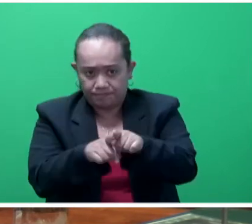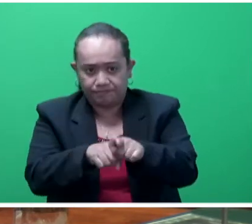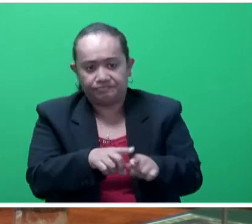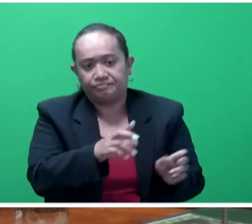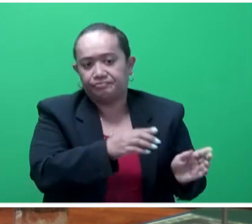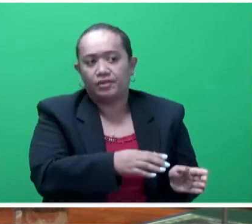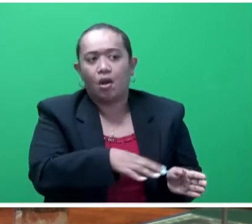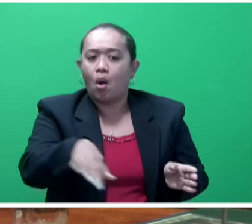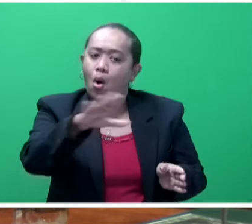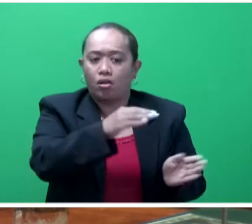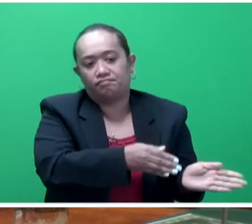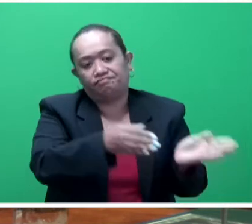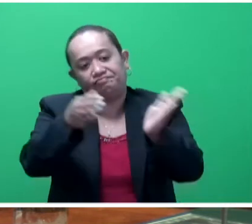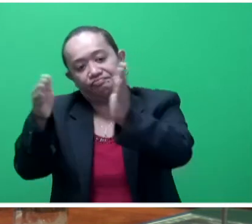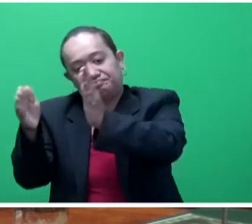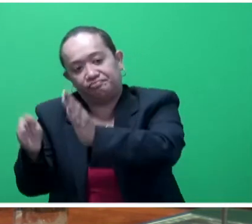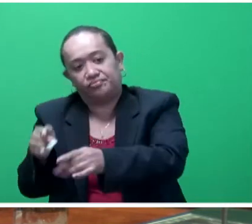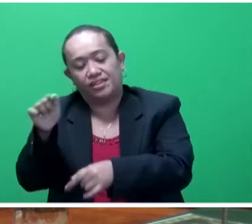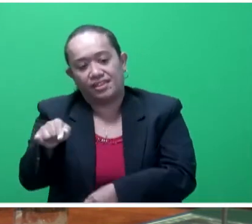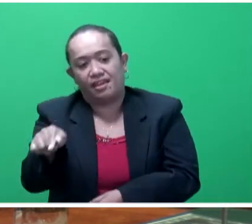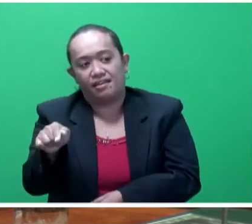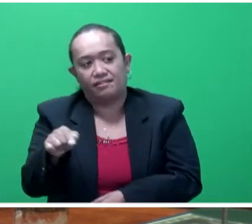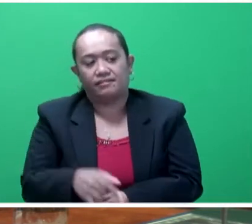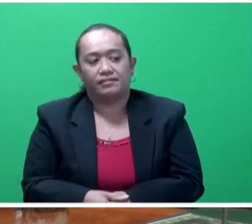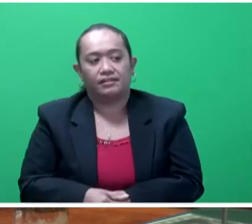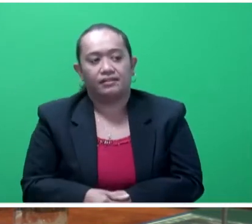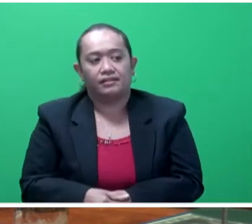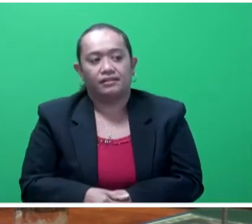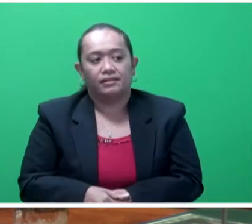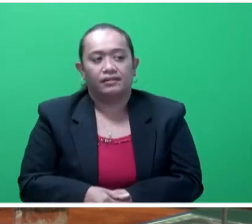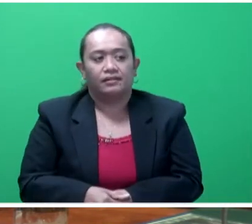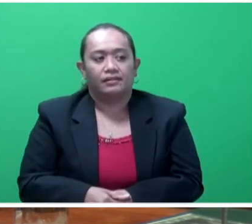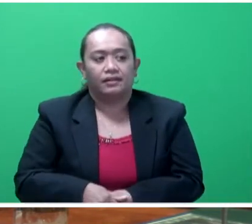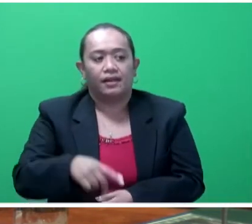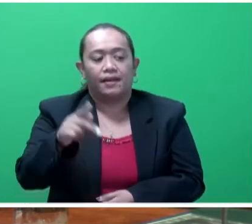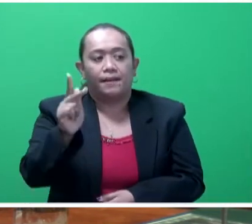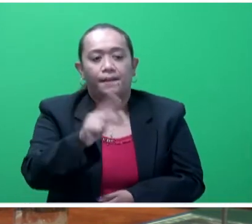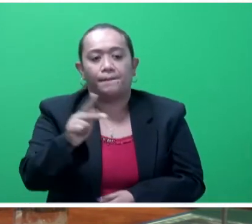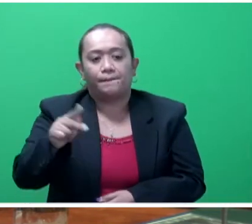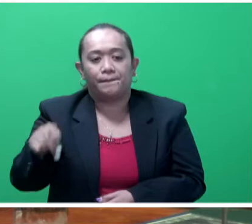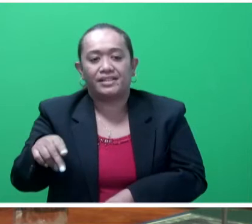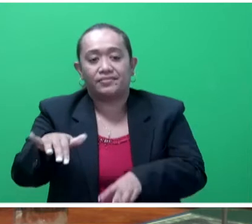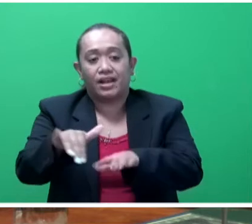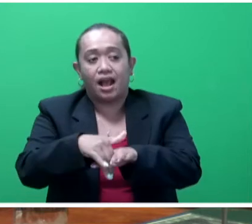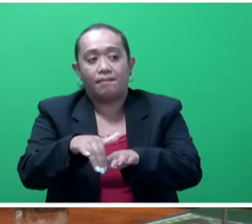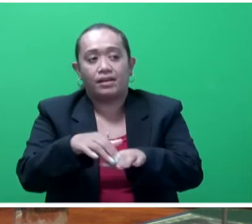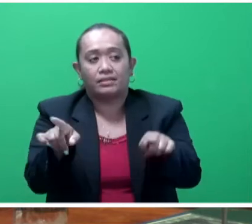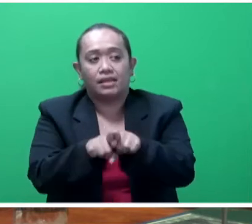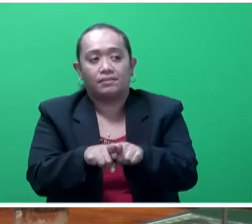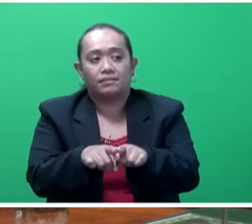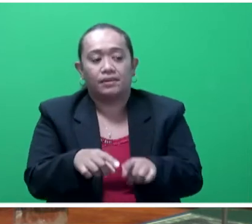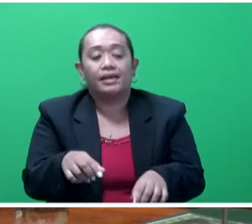and the equipment, have been deployed to the Pacific Harbour Fire Station and Suva